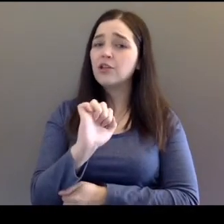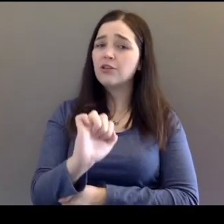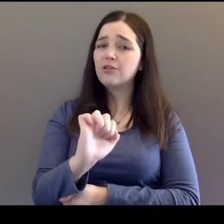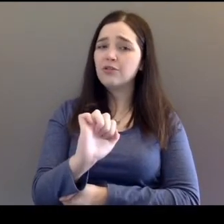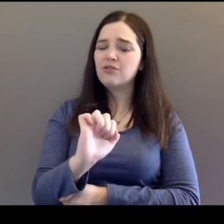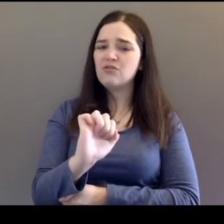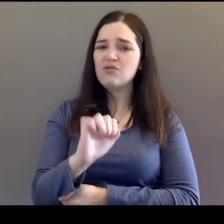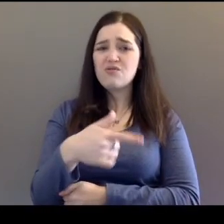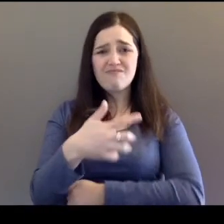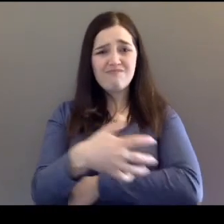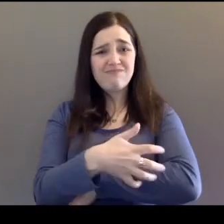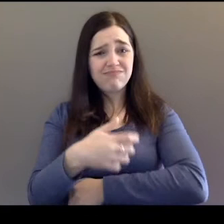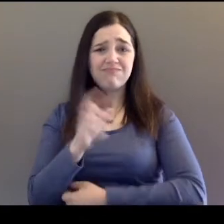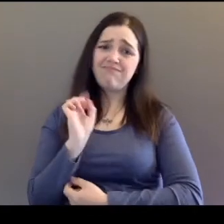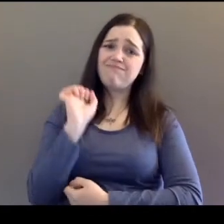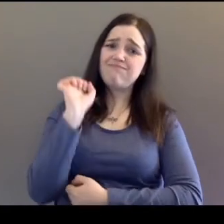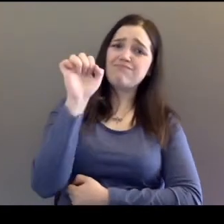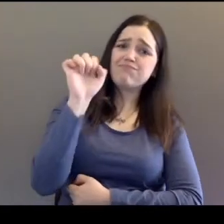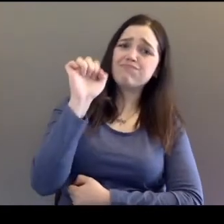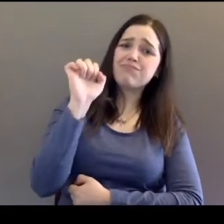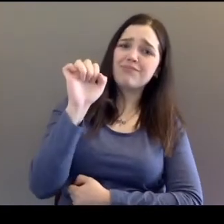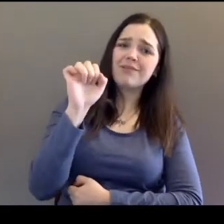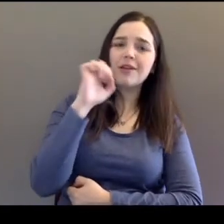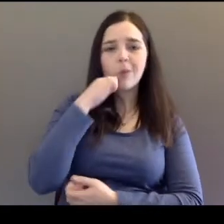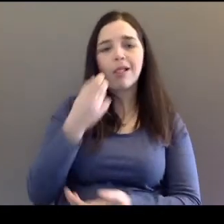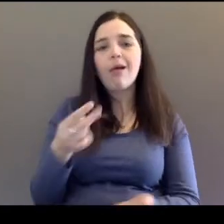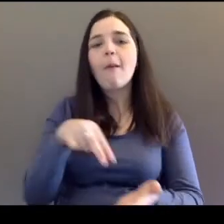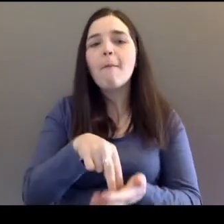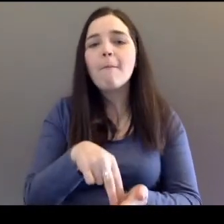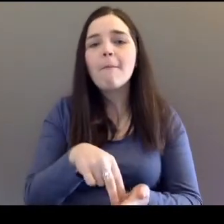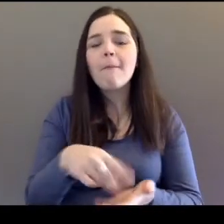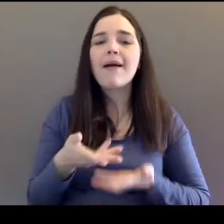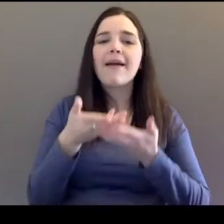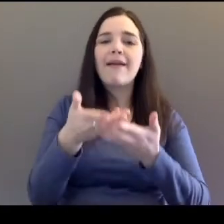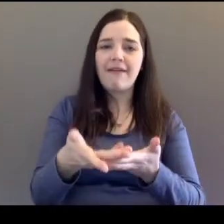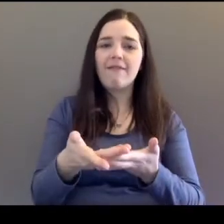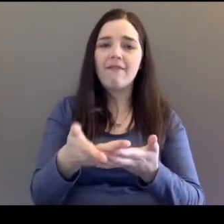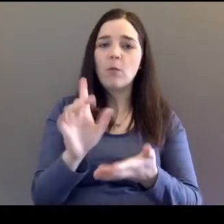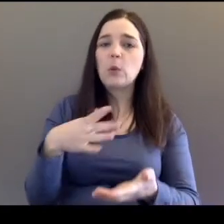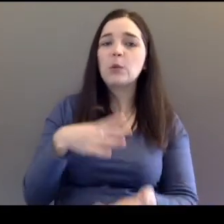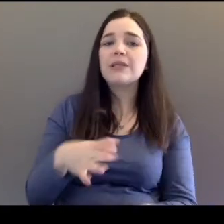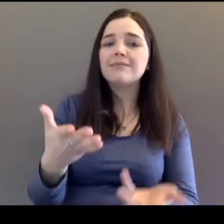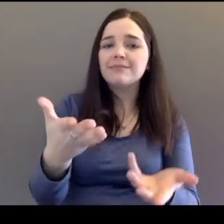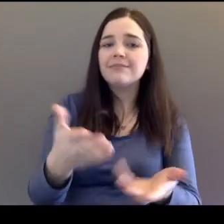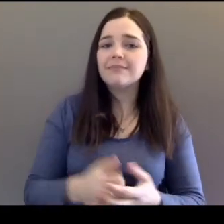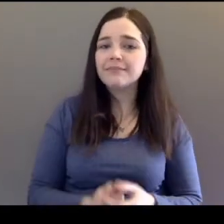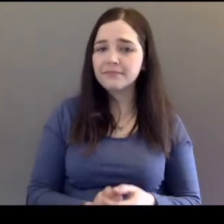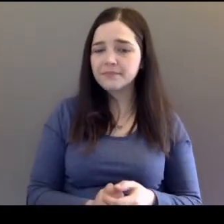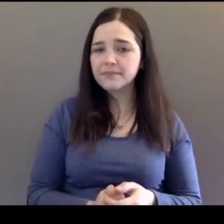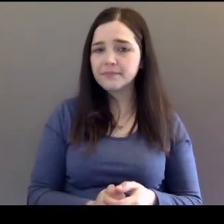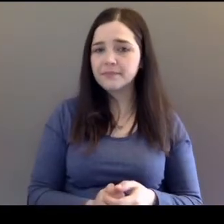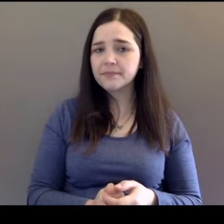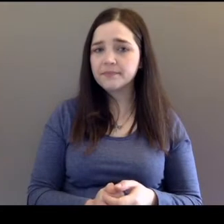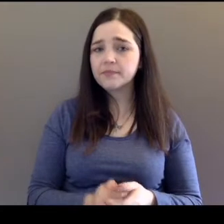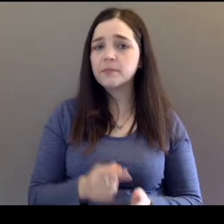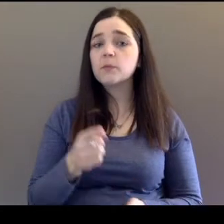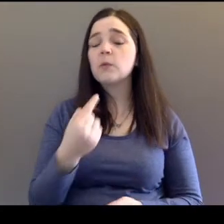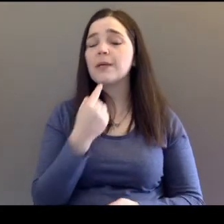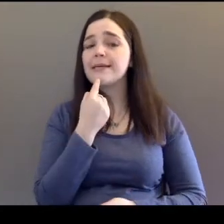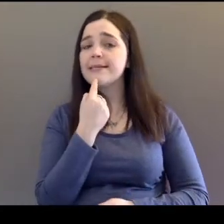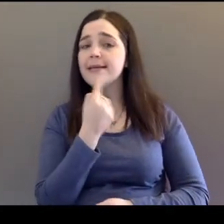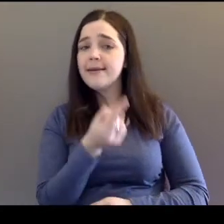shameless audacity, he will surely get up and give you as much as you need. So I say to you,